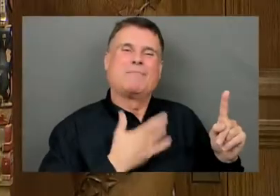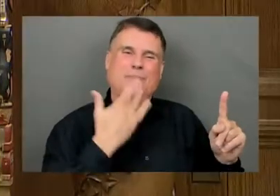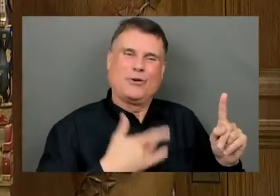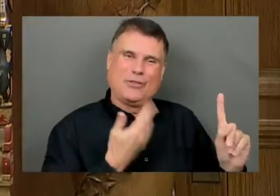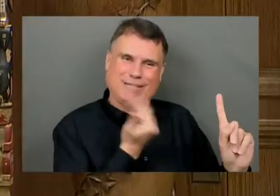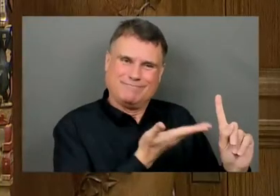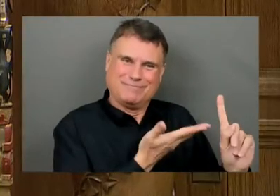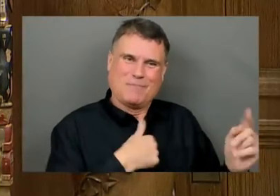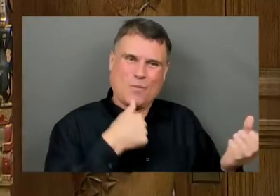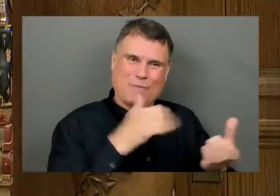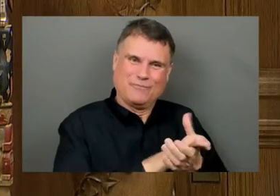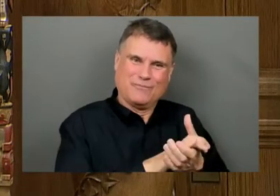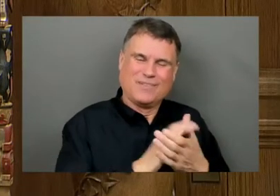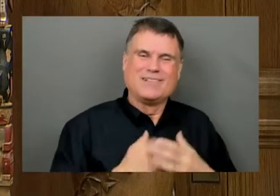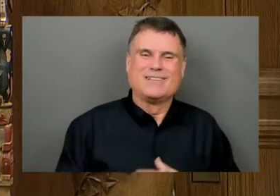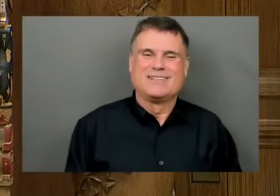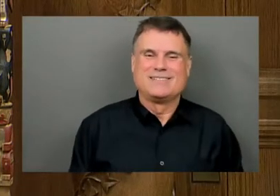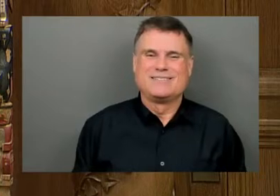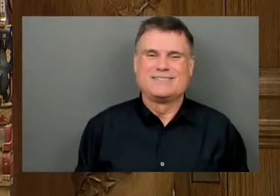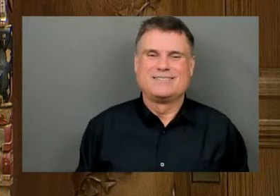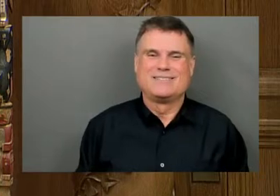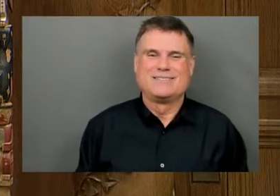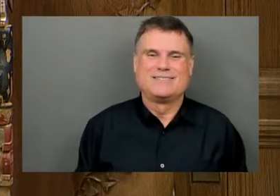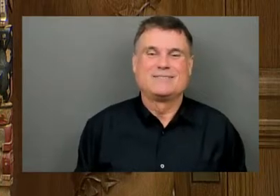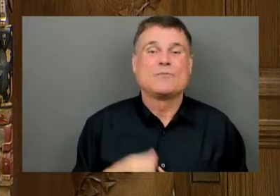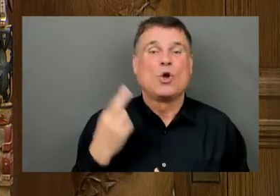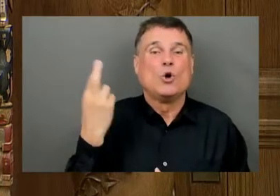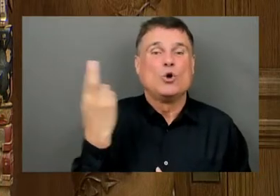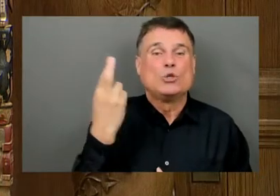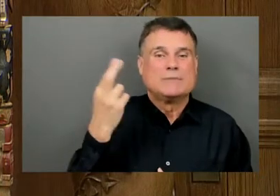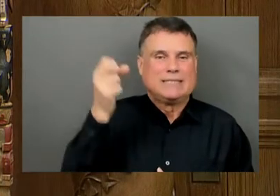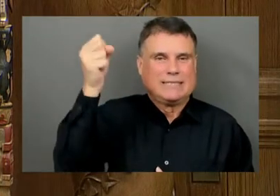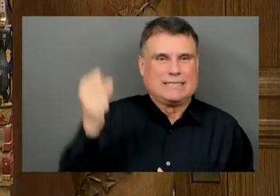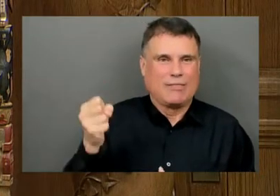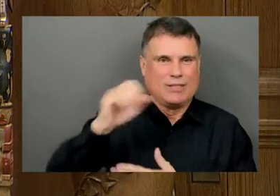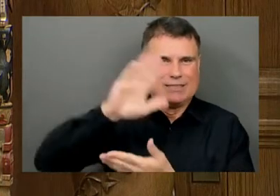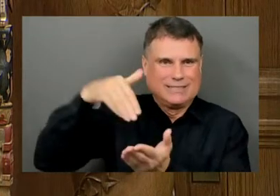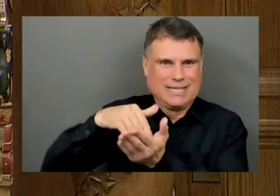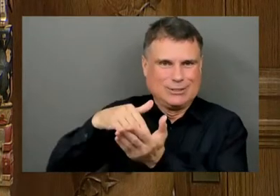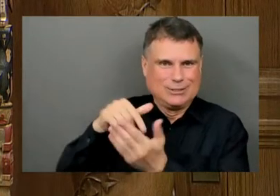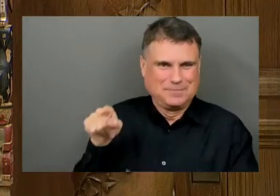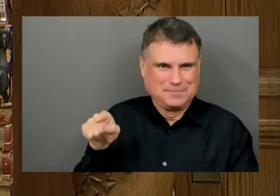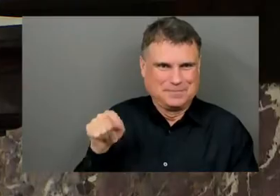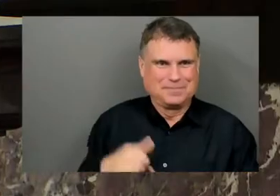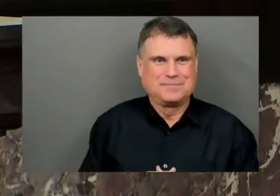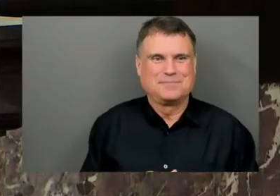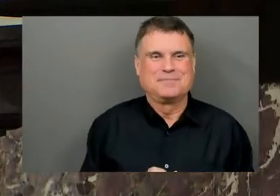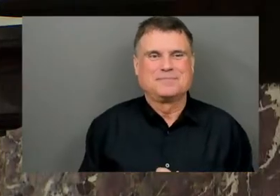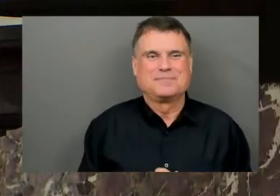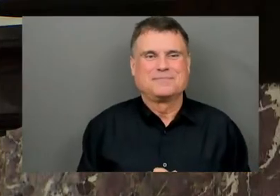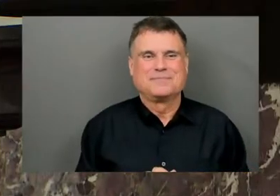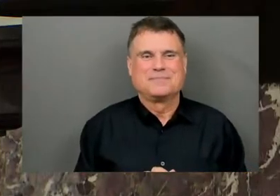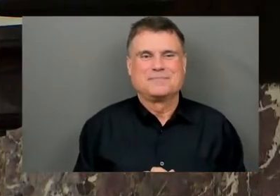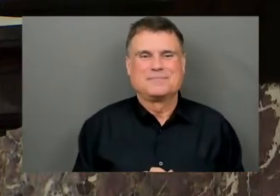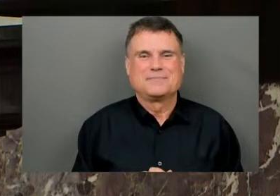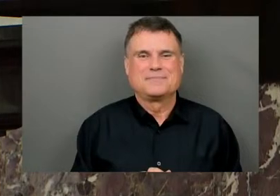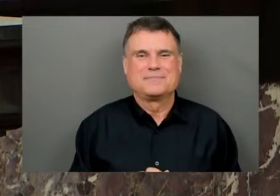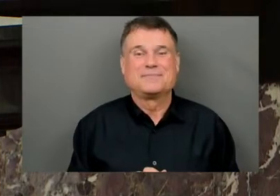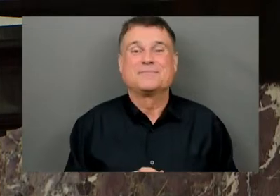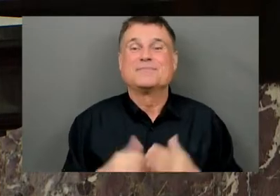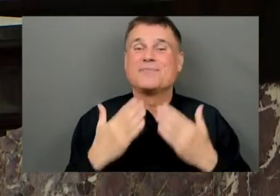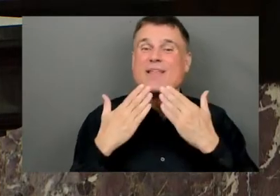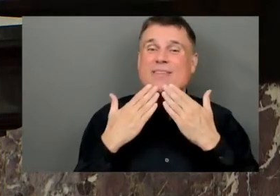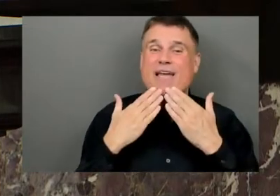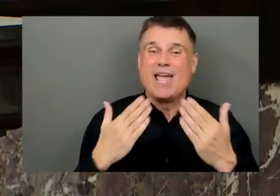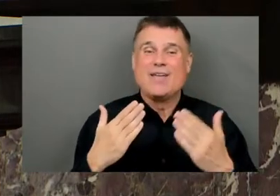Member for Richmond South Centre. Richmond South Centre. Thank you, Honourable Speaker. I just want to take this opportunity to wish